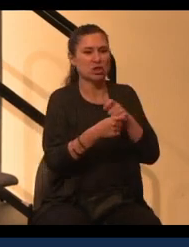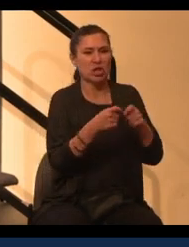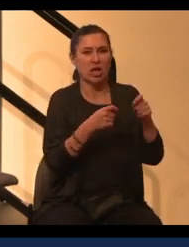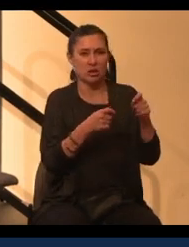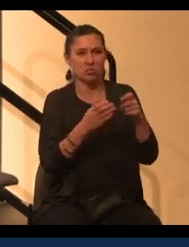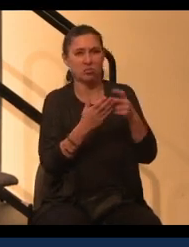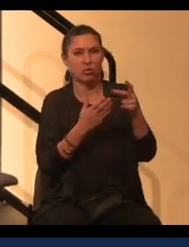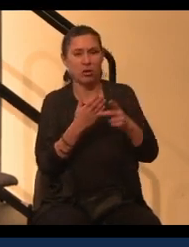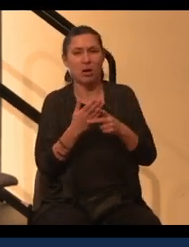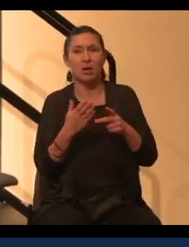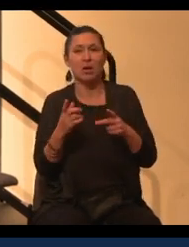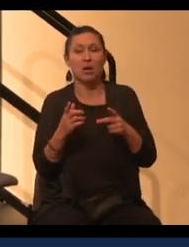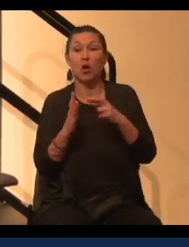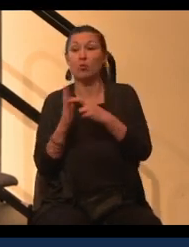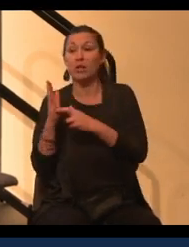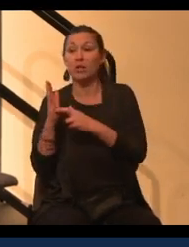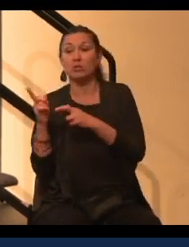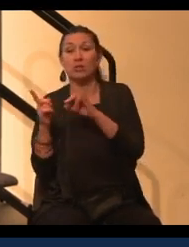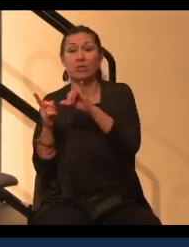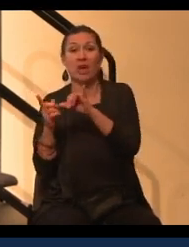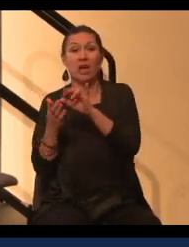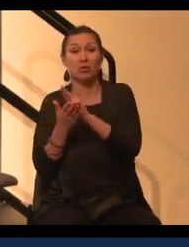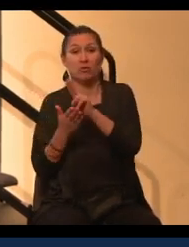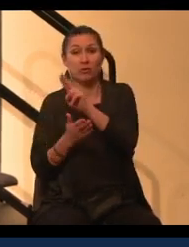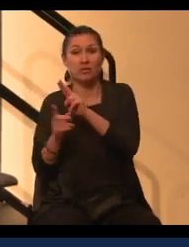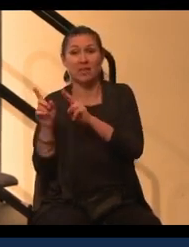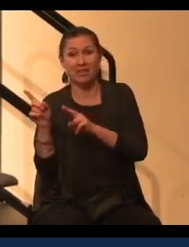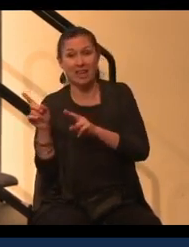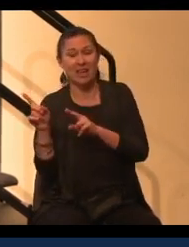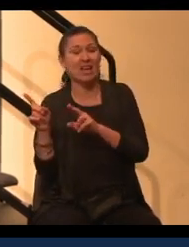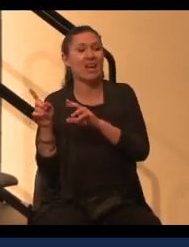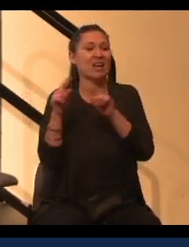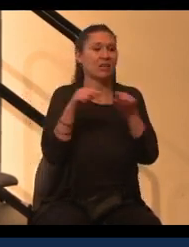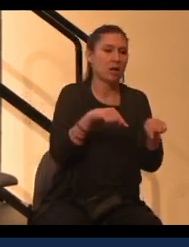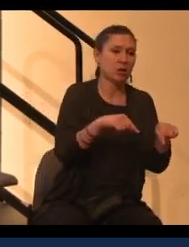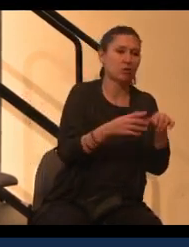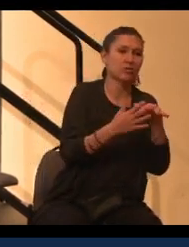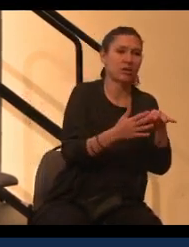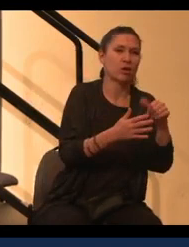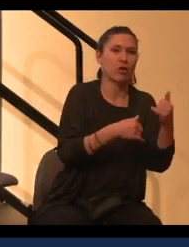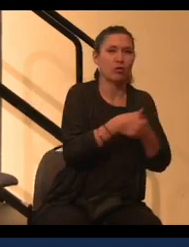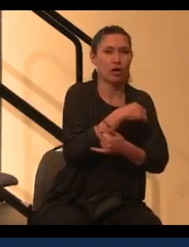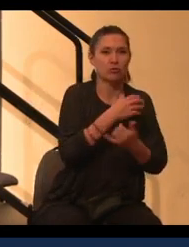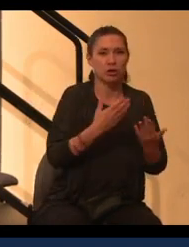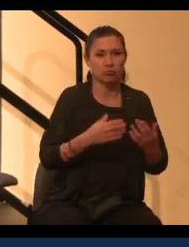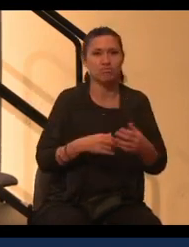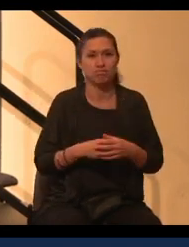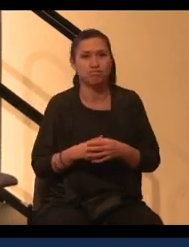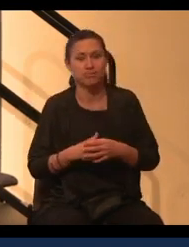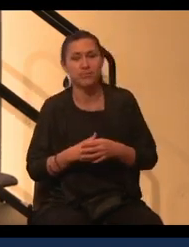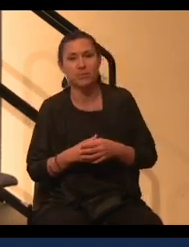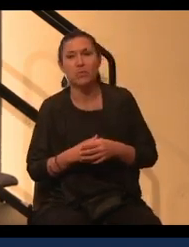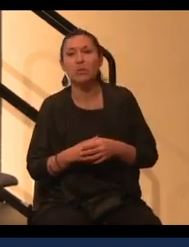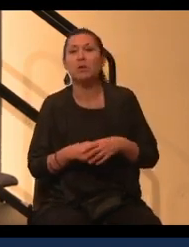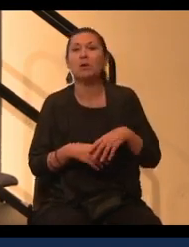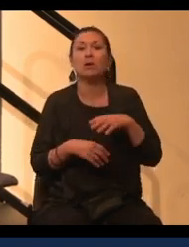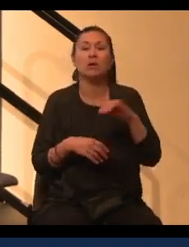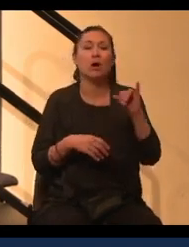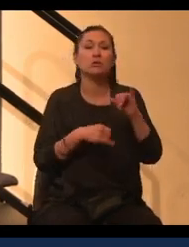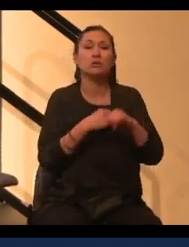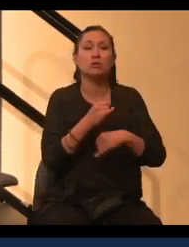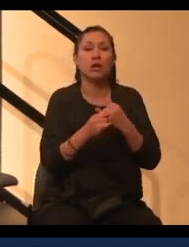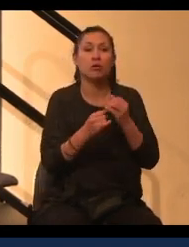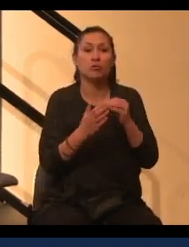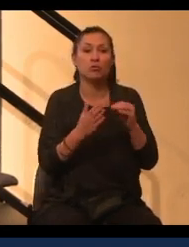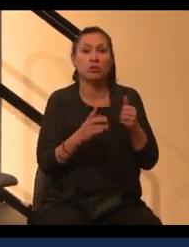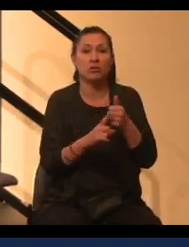where they're registered in their home country and then doing what I'd call like a study abroad program here at UC San Diego. But we also have international students